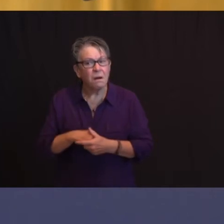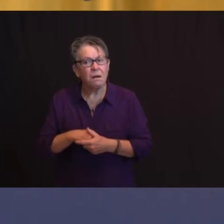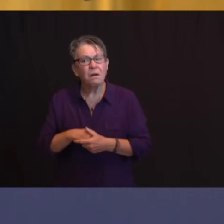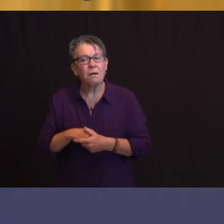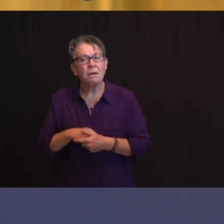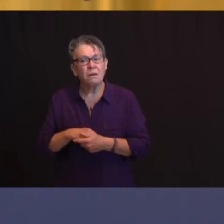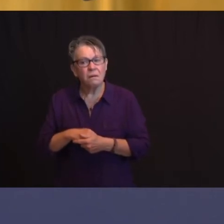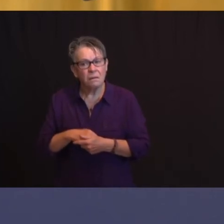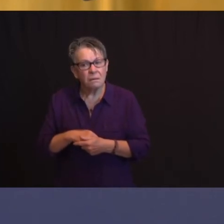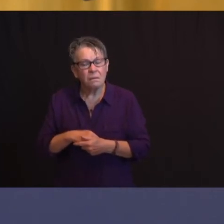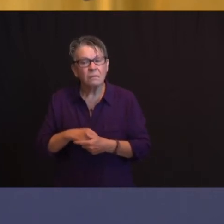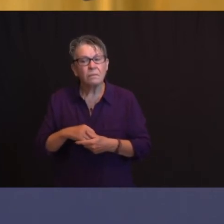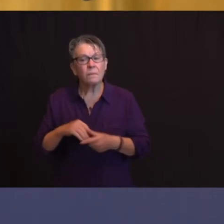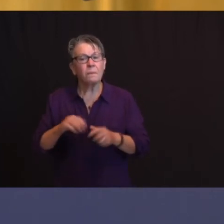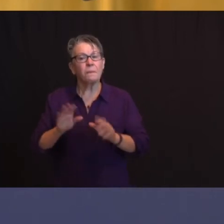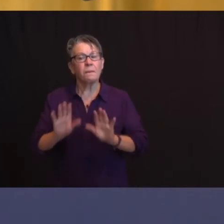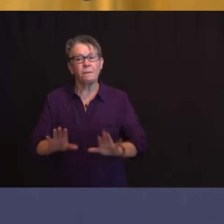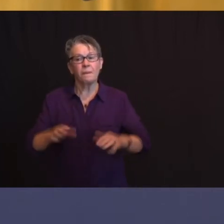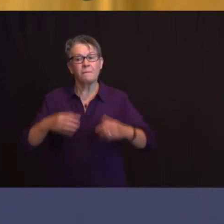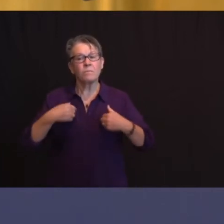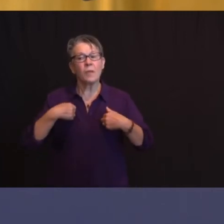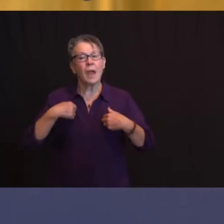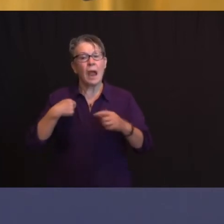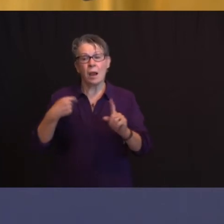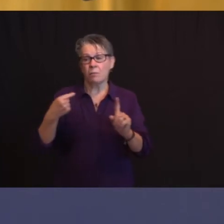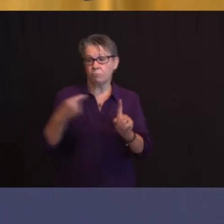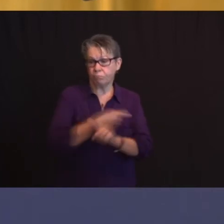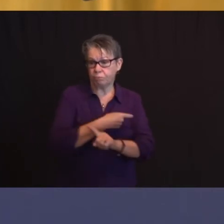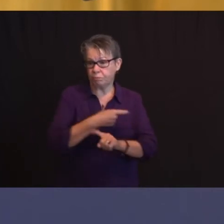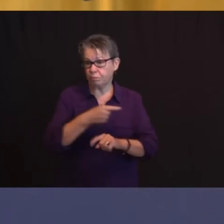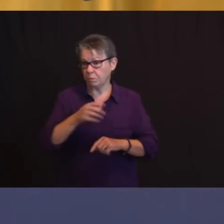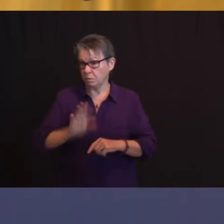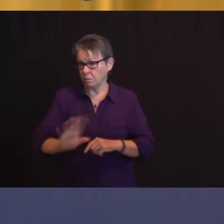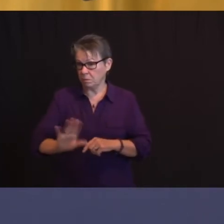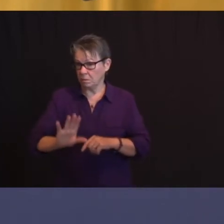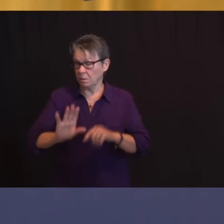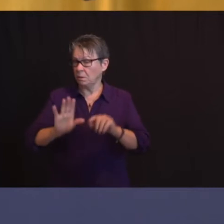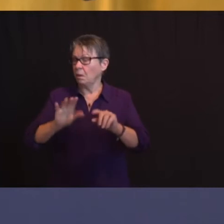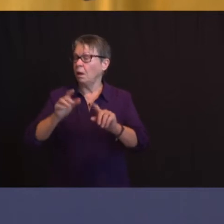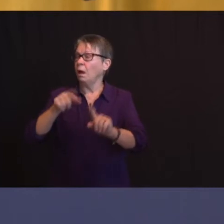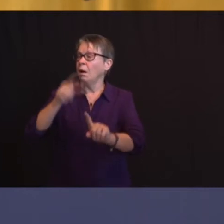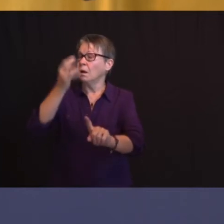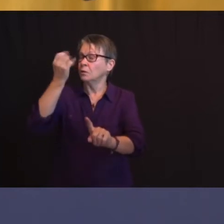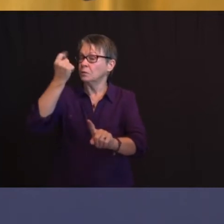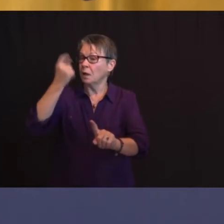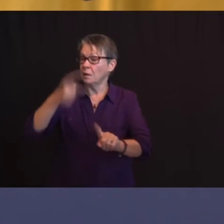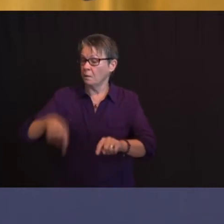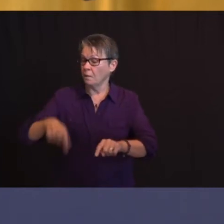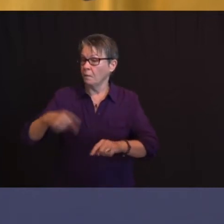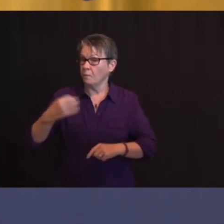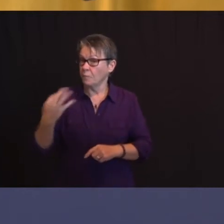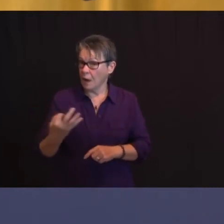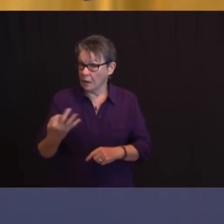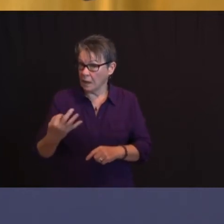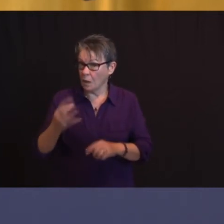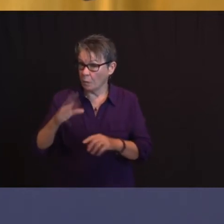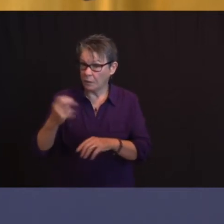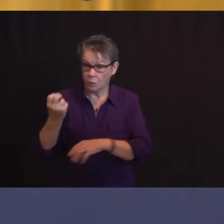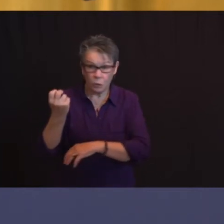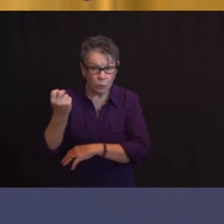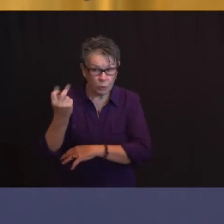noon. And I'll say why, if it's okay with Mahan. We're going to sign right after that, just because of the schedules, Daniel's law. I